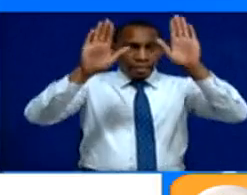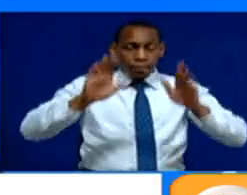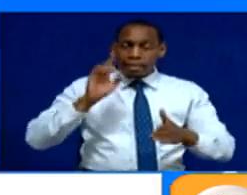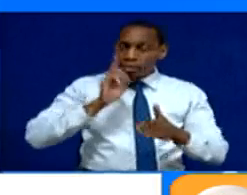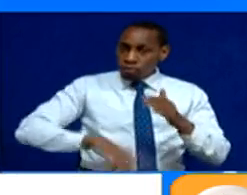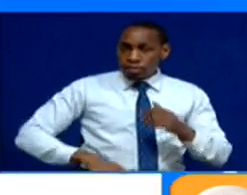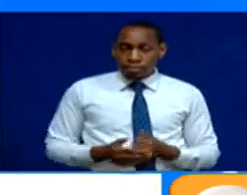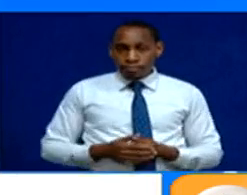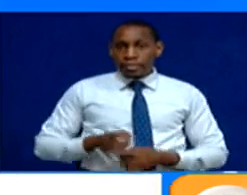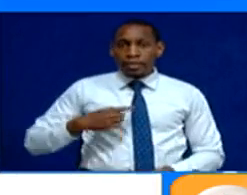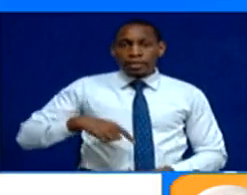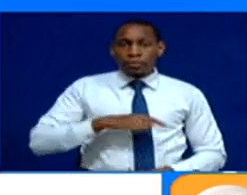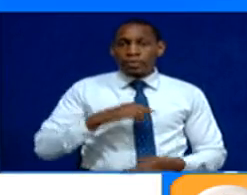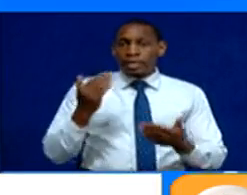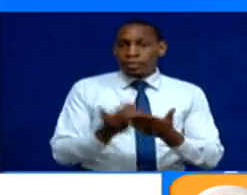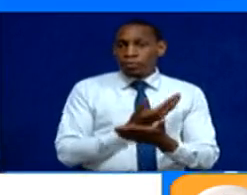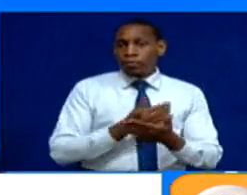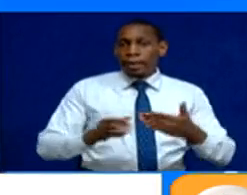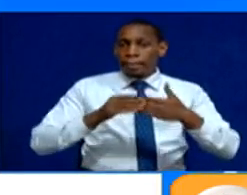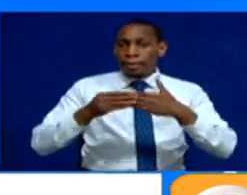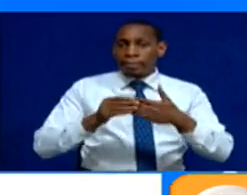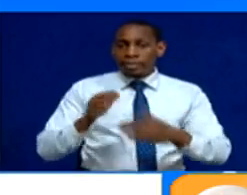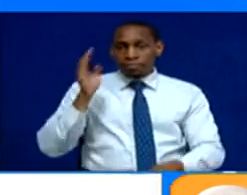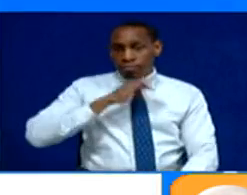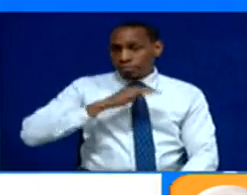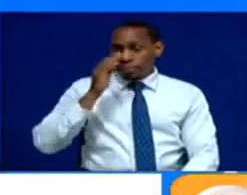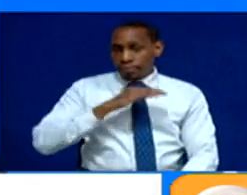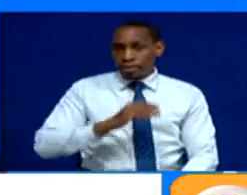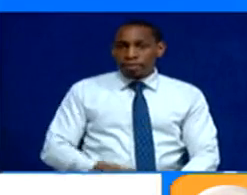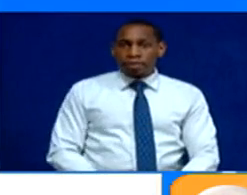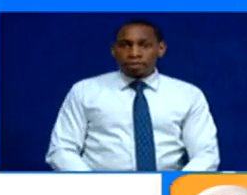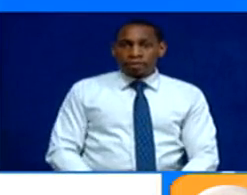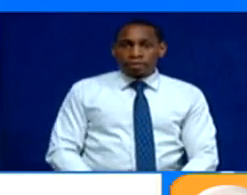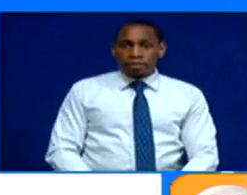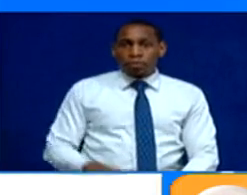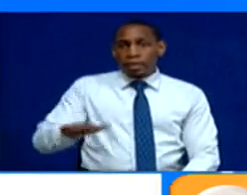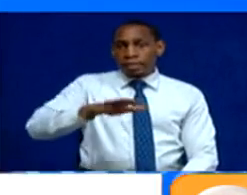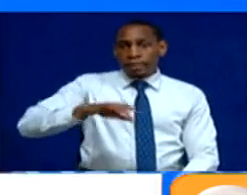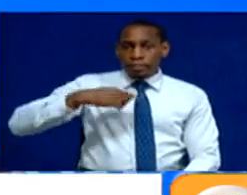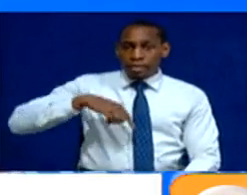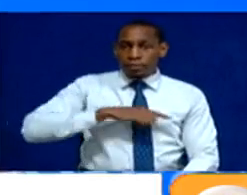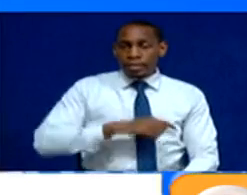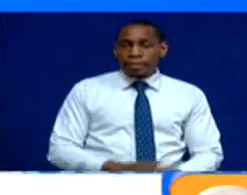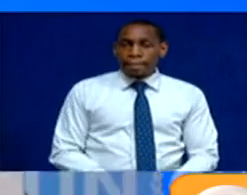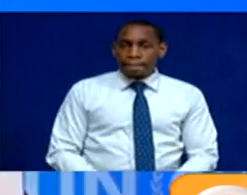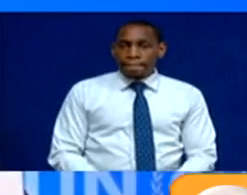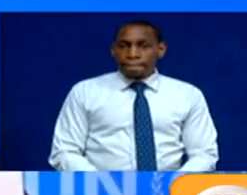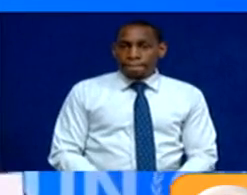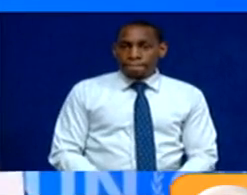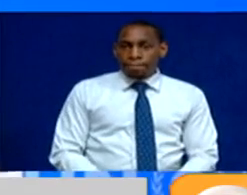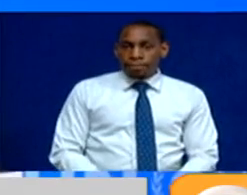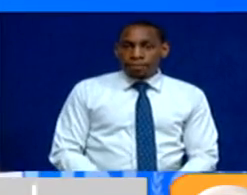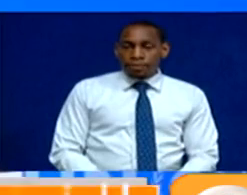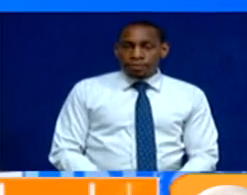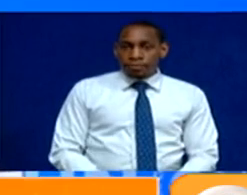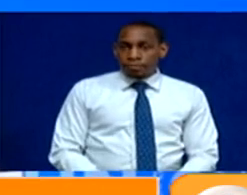line is we will eliminate plastic pollution from our environment. And the scourge of plastics